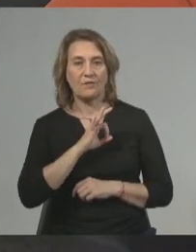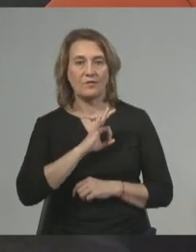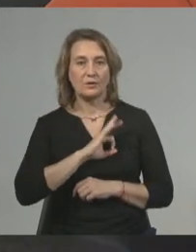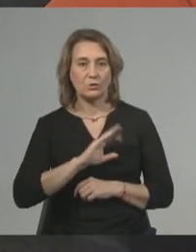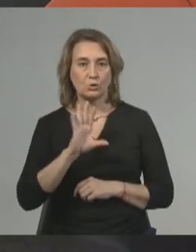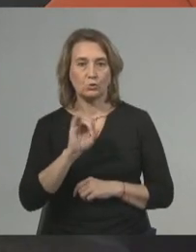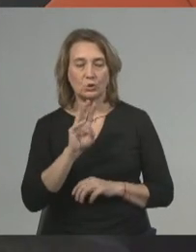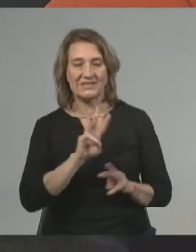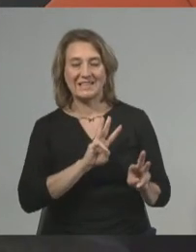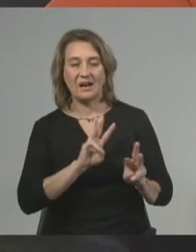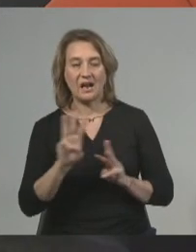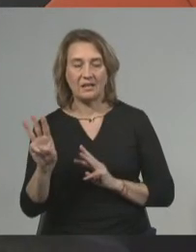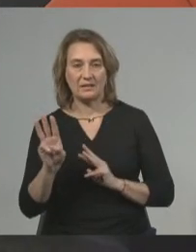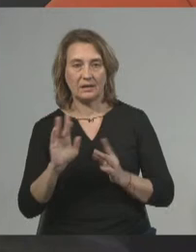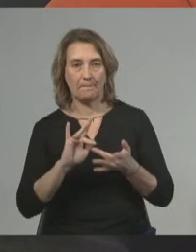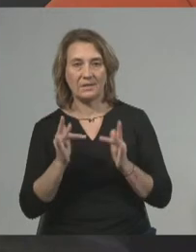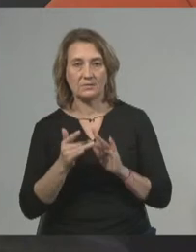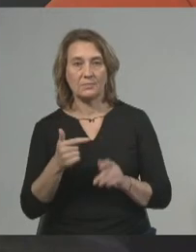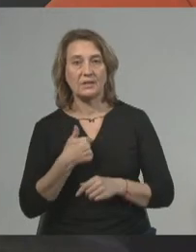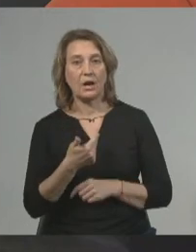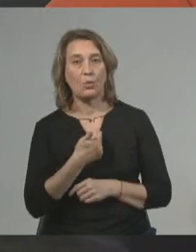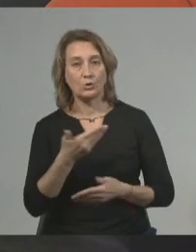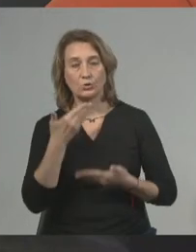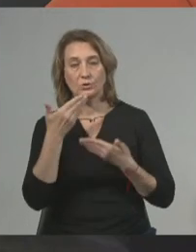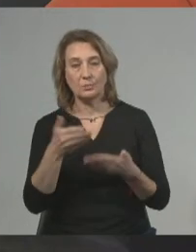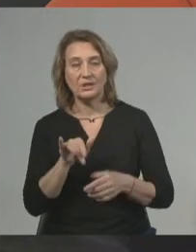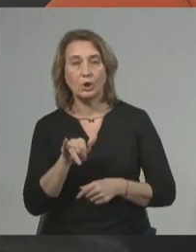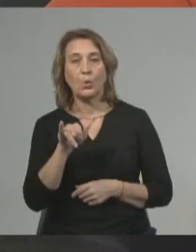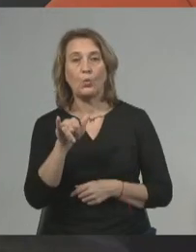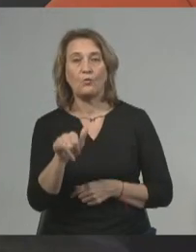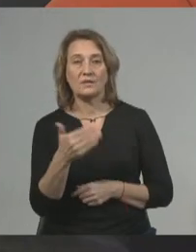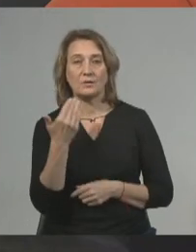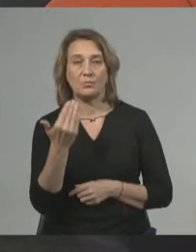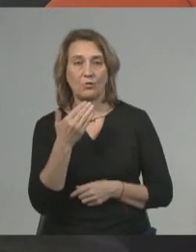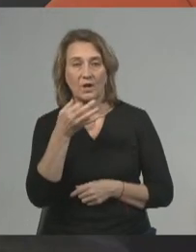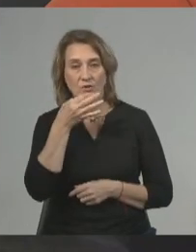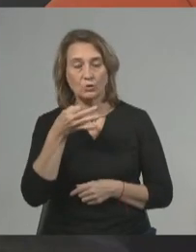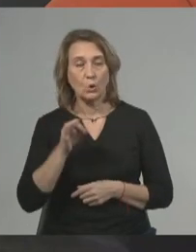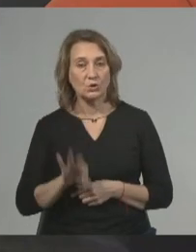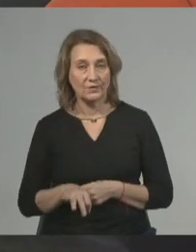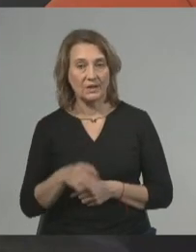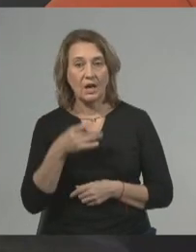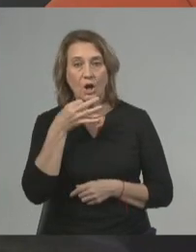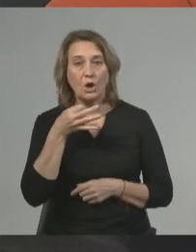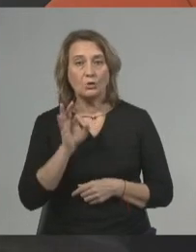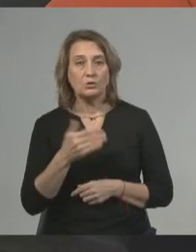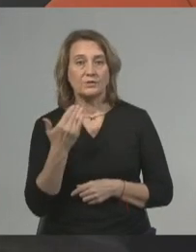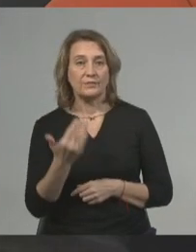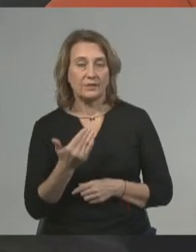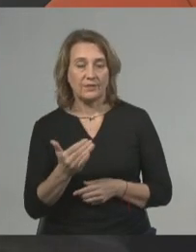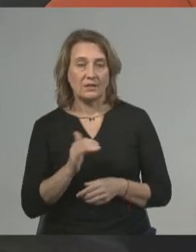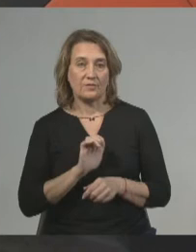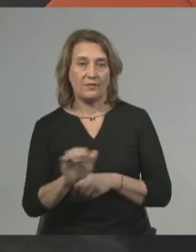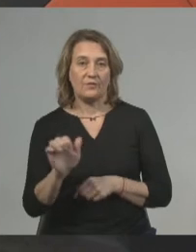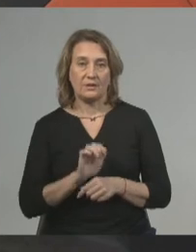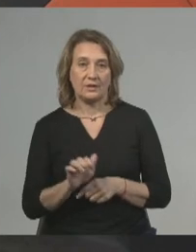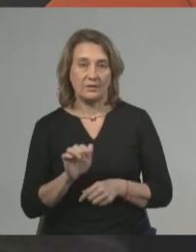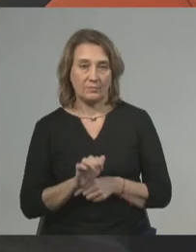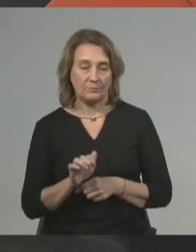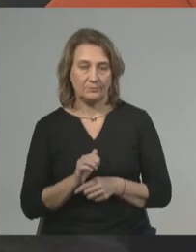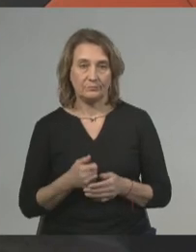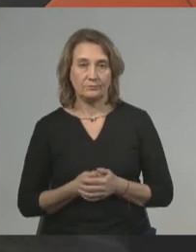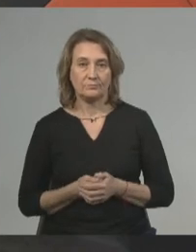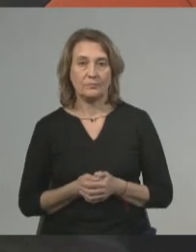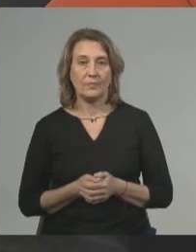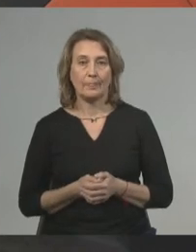would like to ask you about your experience and the experience of your media in nicaragua during the dramatic